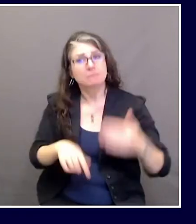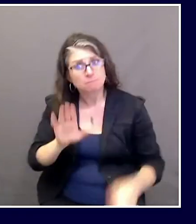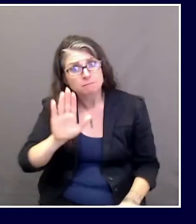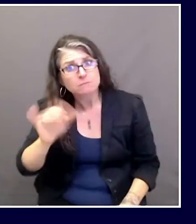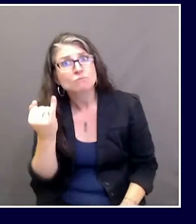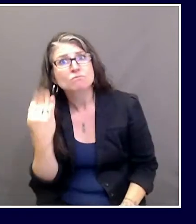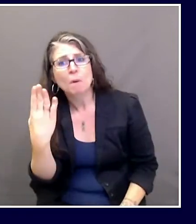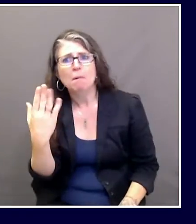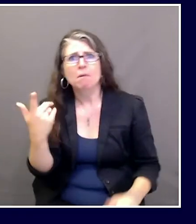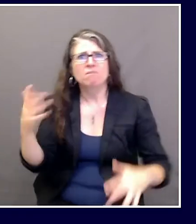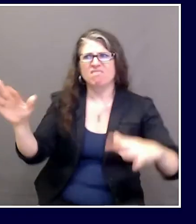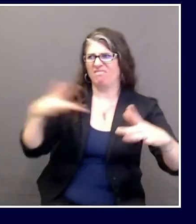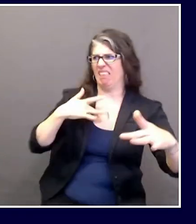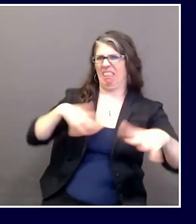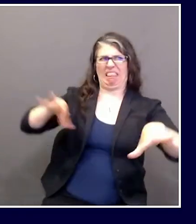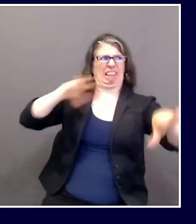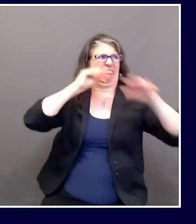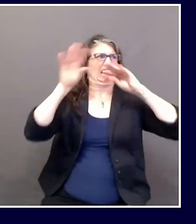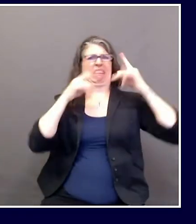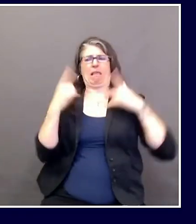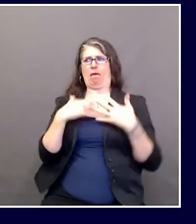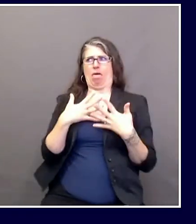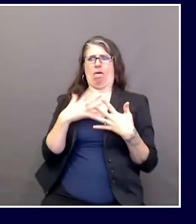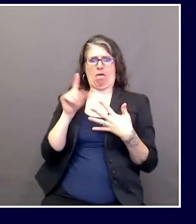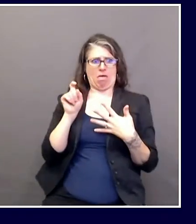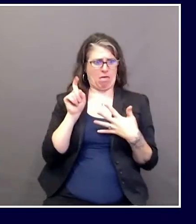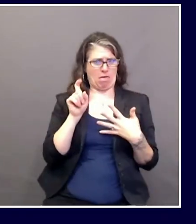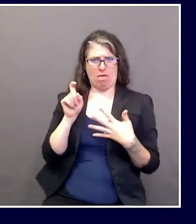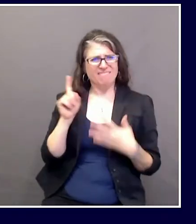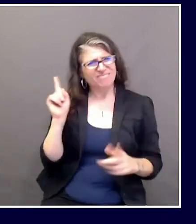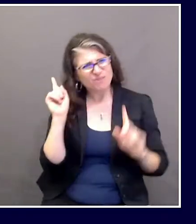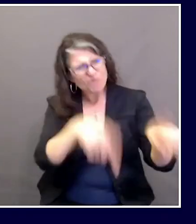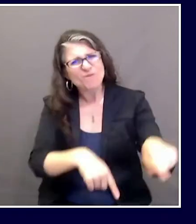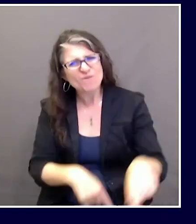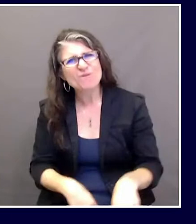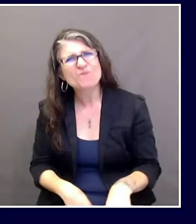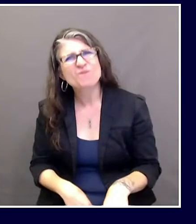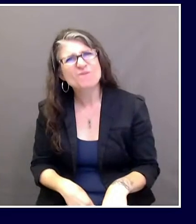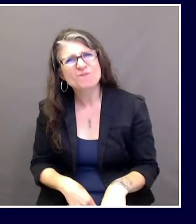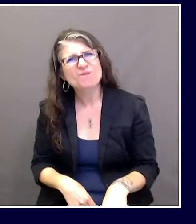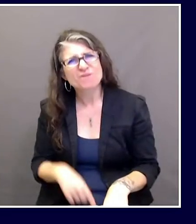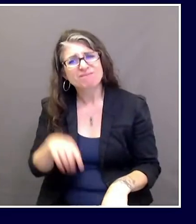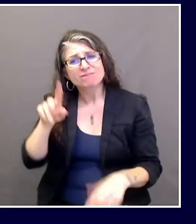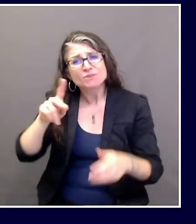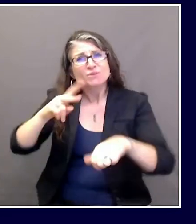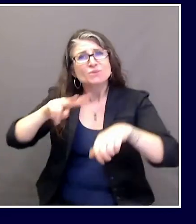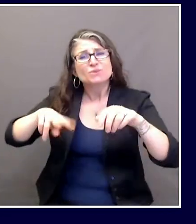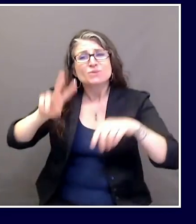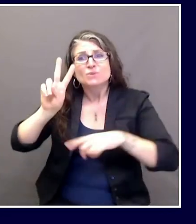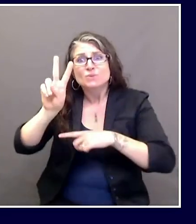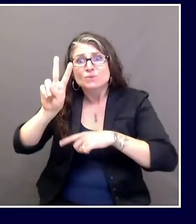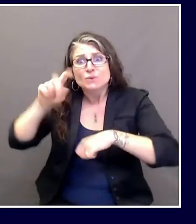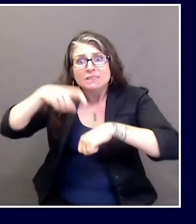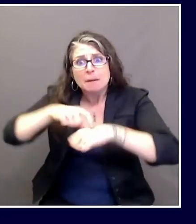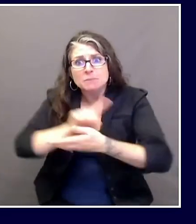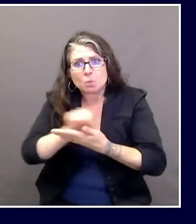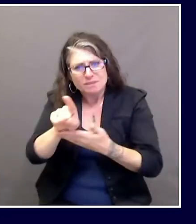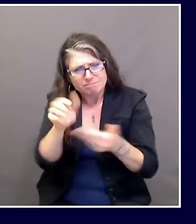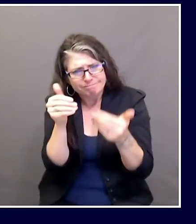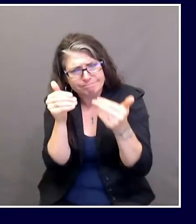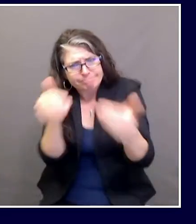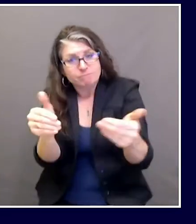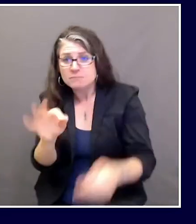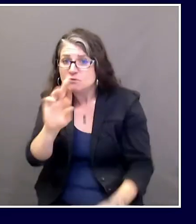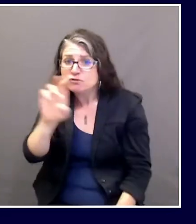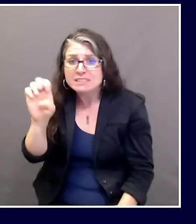you to stay safe. While vaccination is the way to prevent COVID-19, getting tested identifies it early, allows